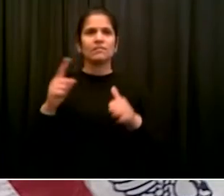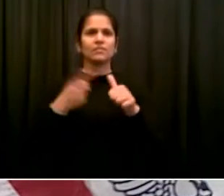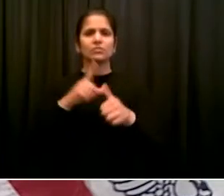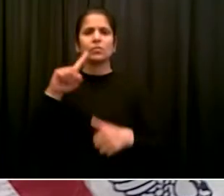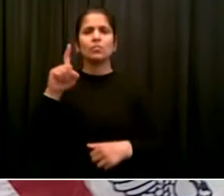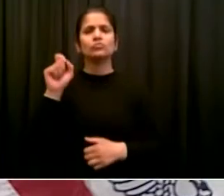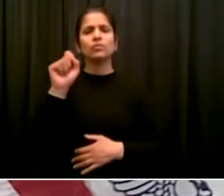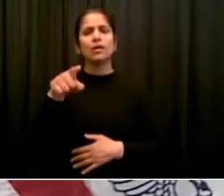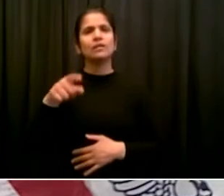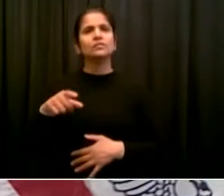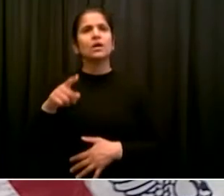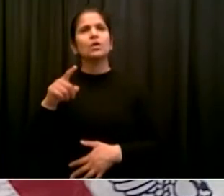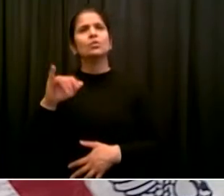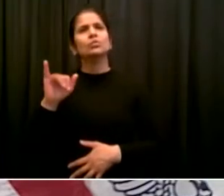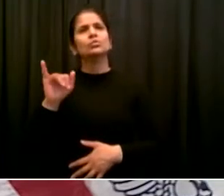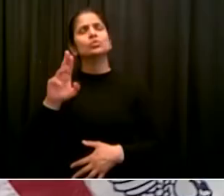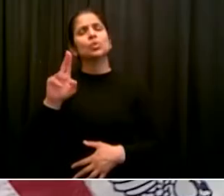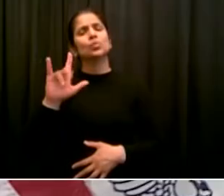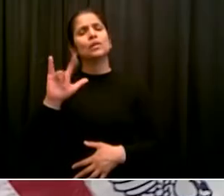1010 Wins.